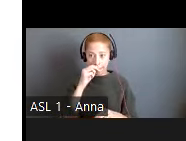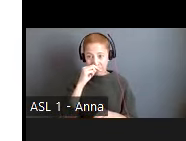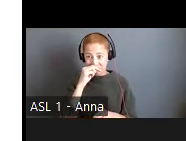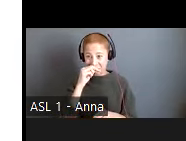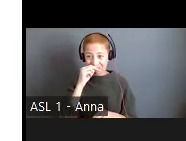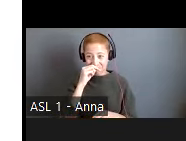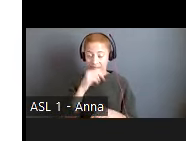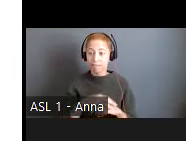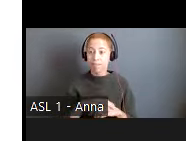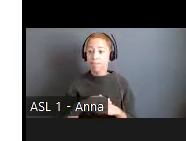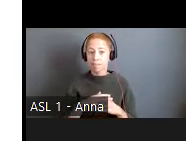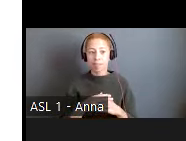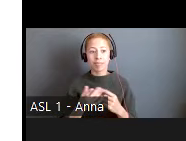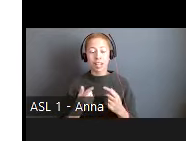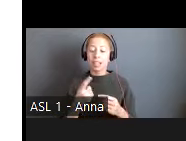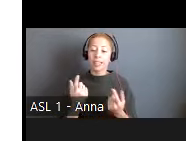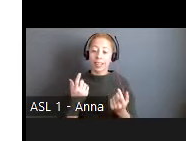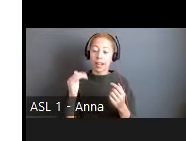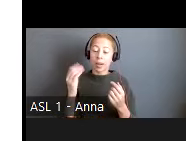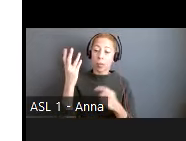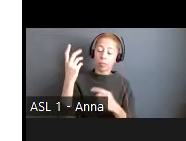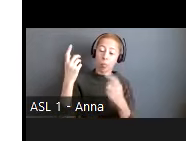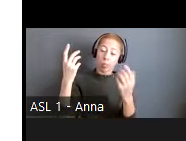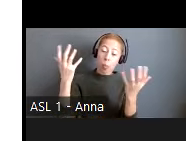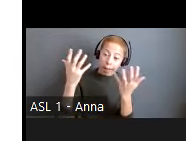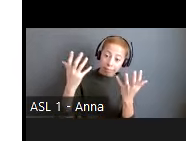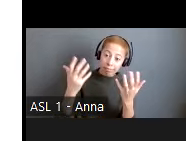now what, and how do we get there?